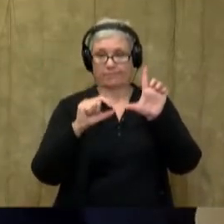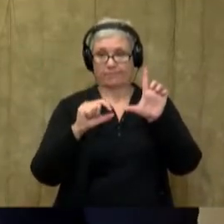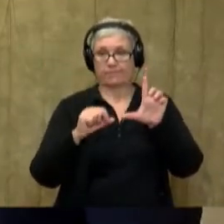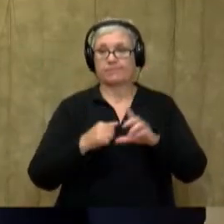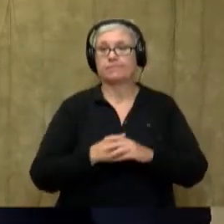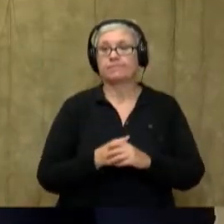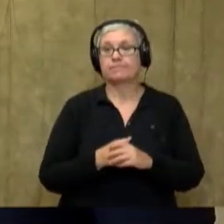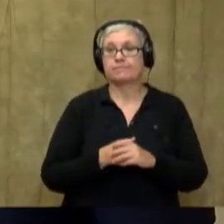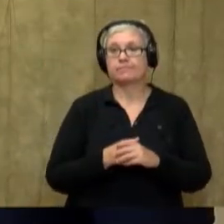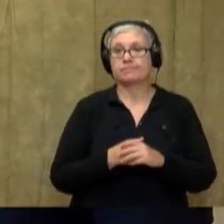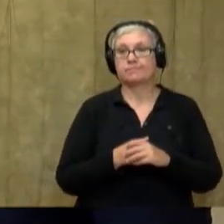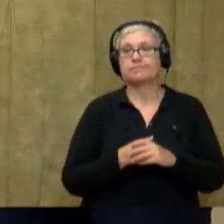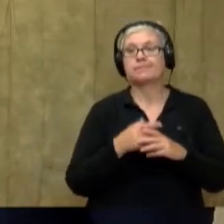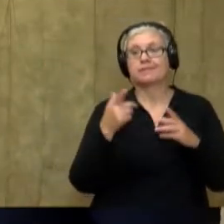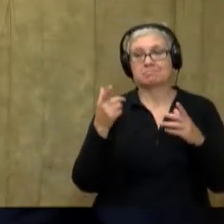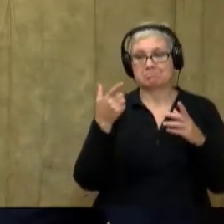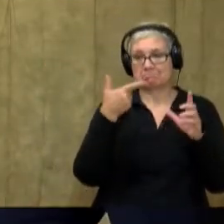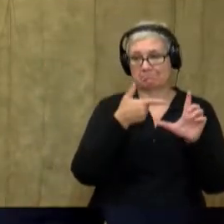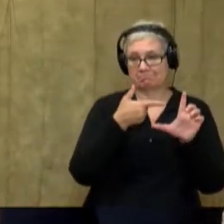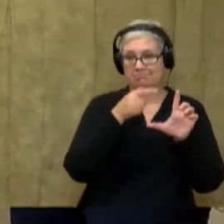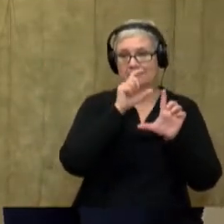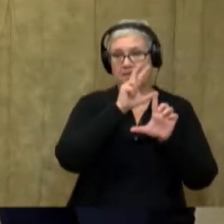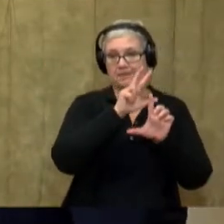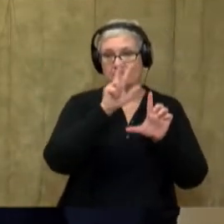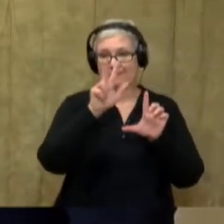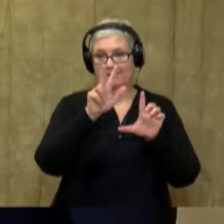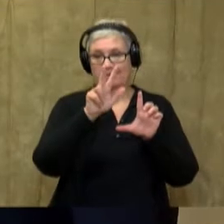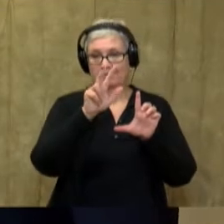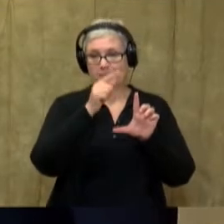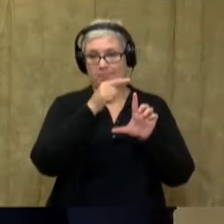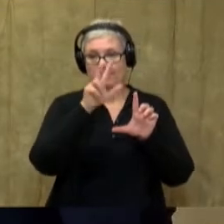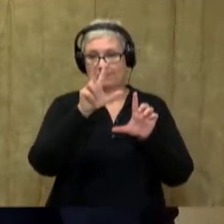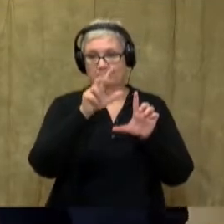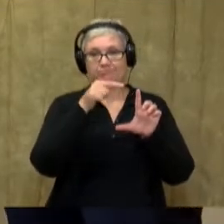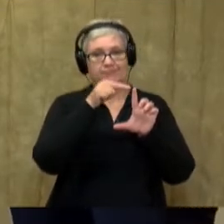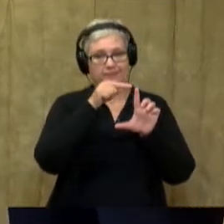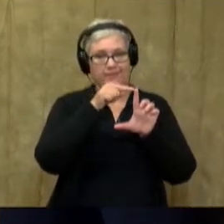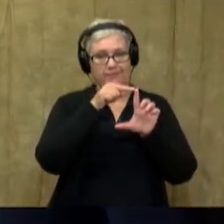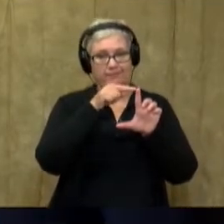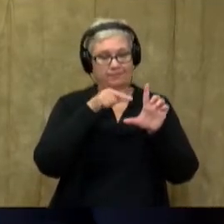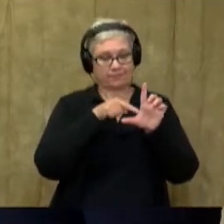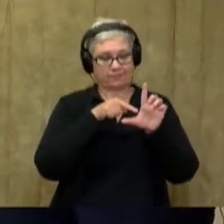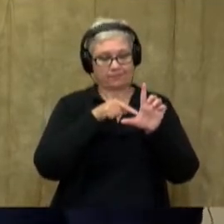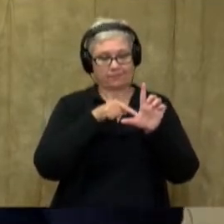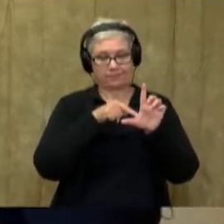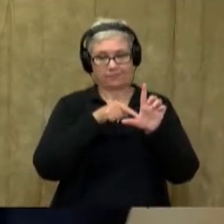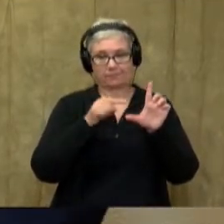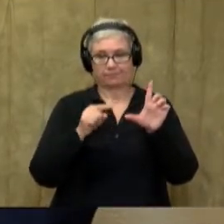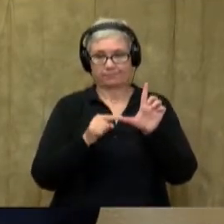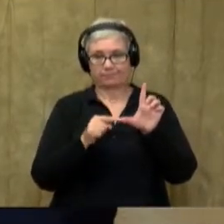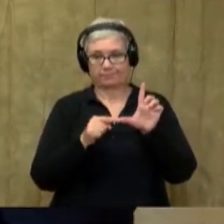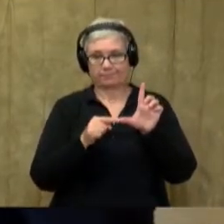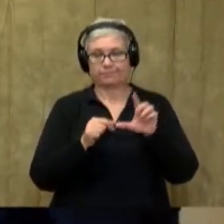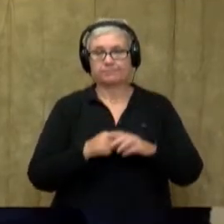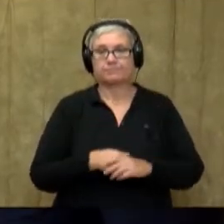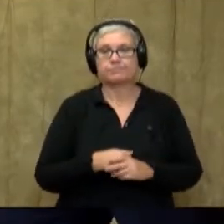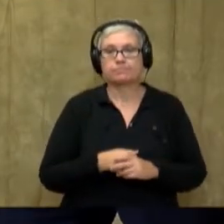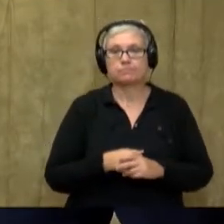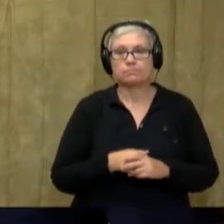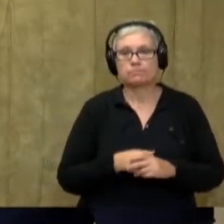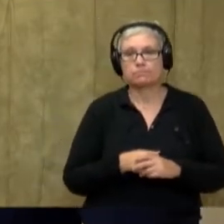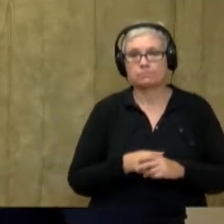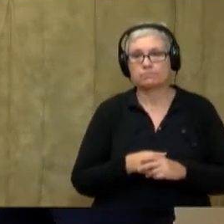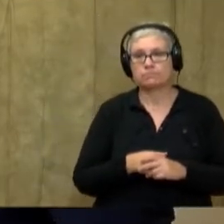were looking at the corners. In the 3x3x3 case, still looking at the corners. When I'm looking